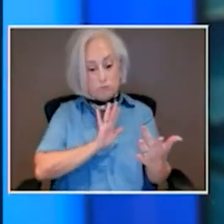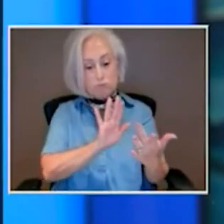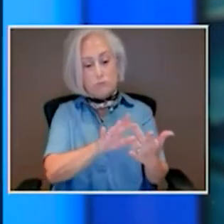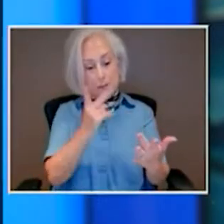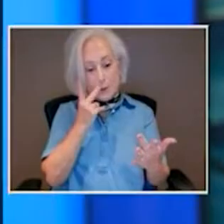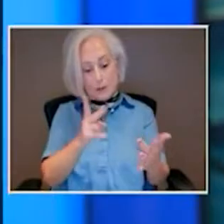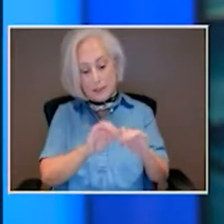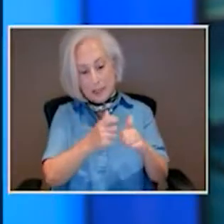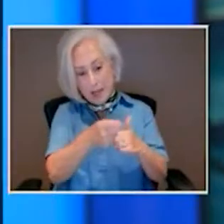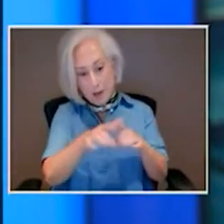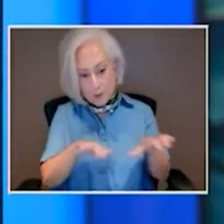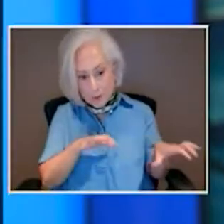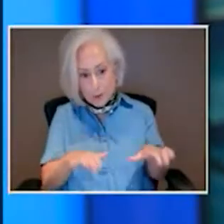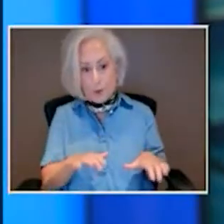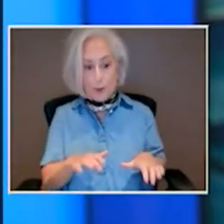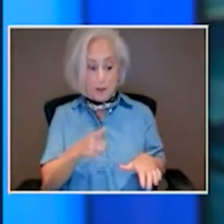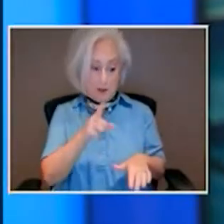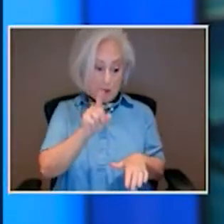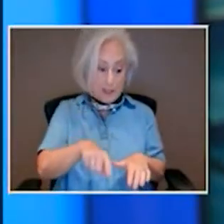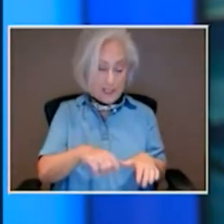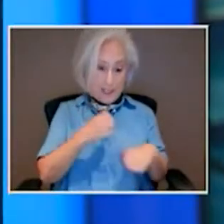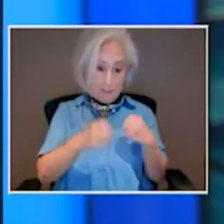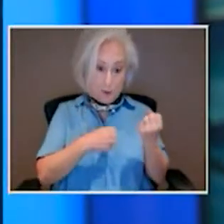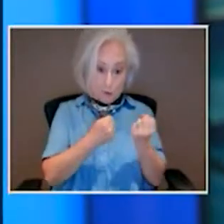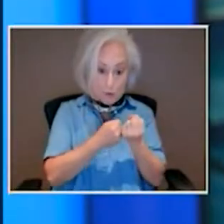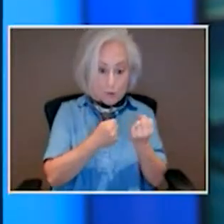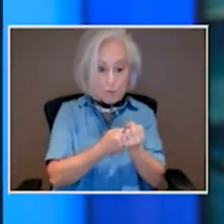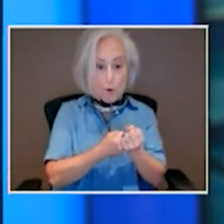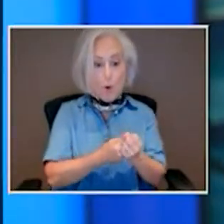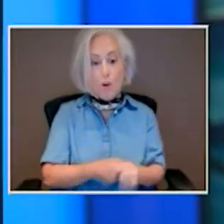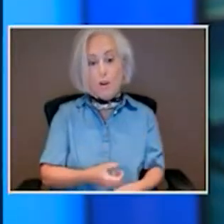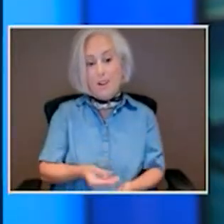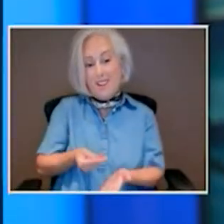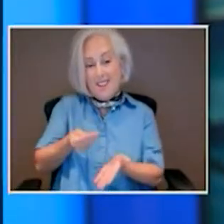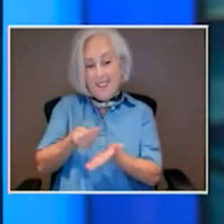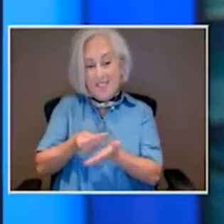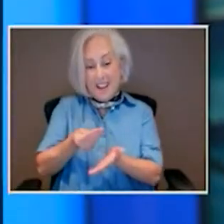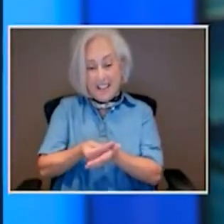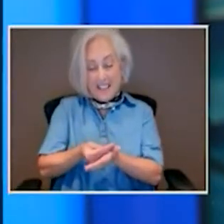emotional support? Very importantly, the financial toxicity.